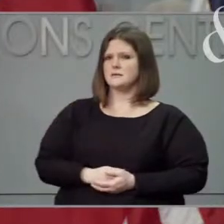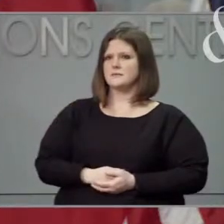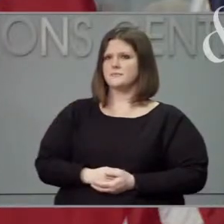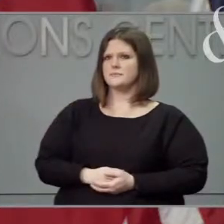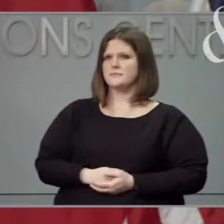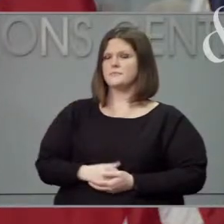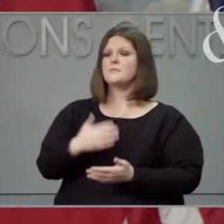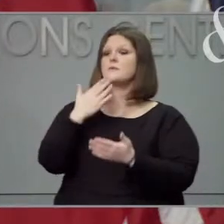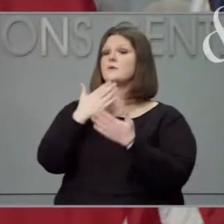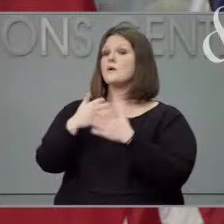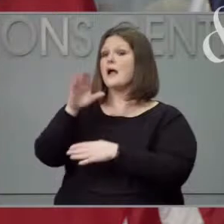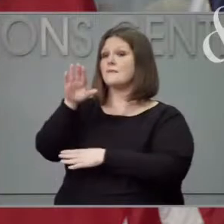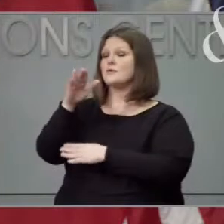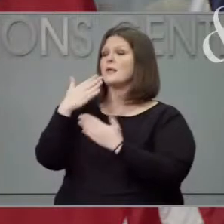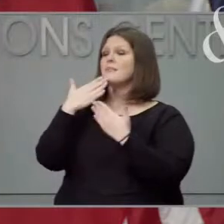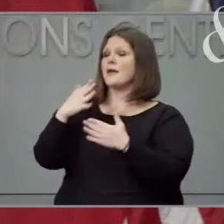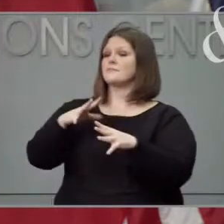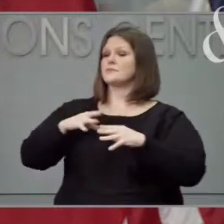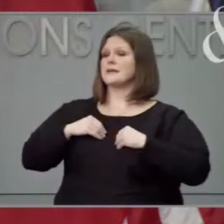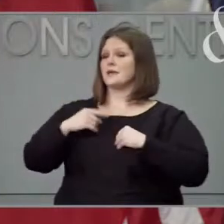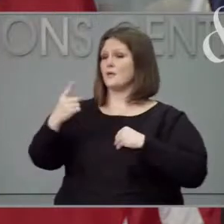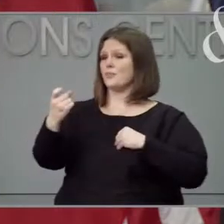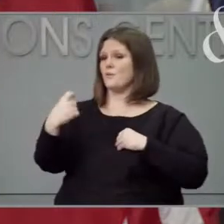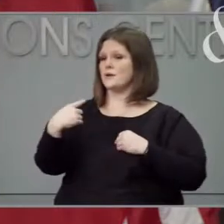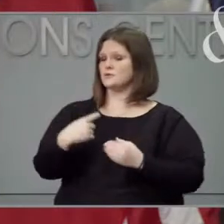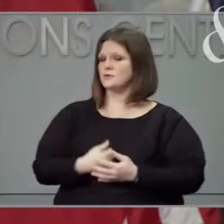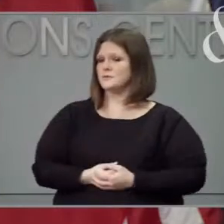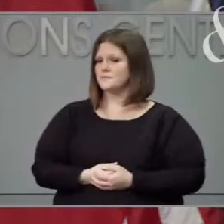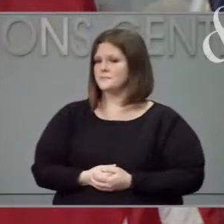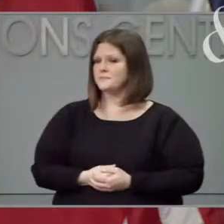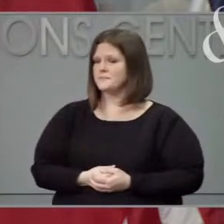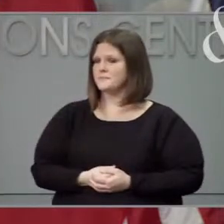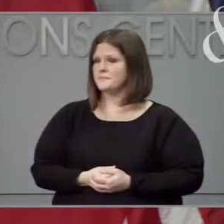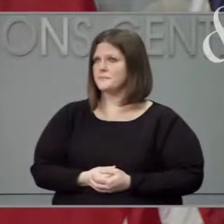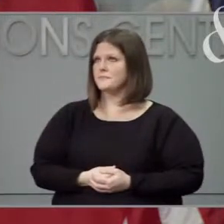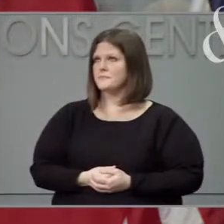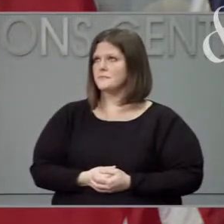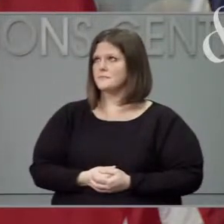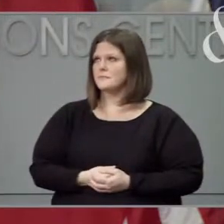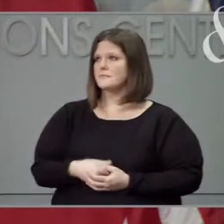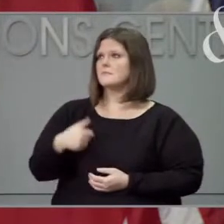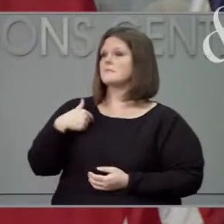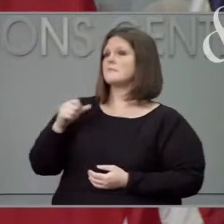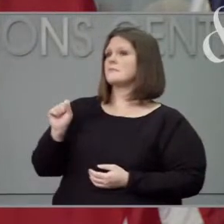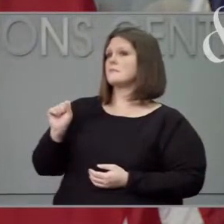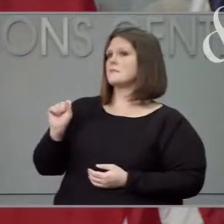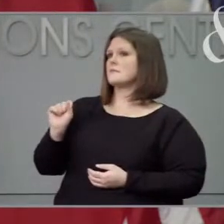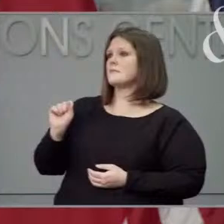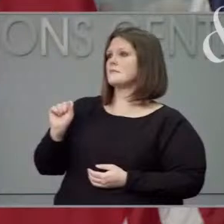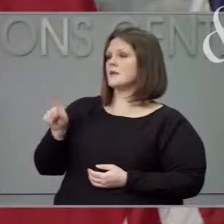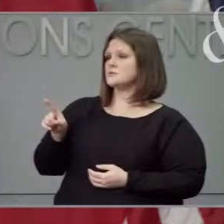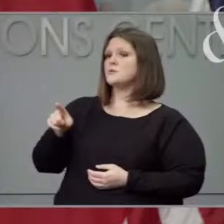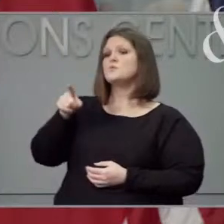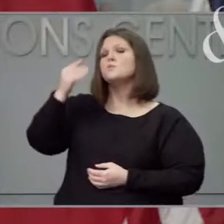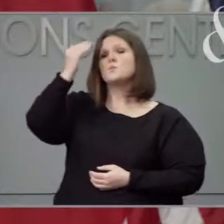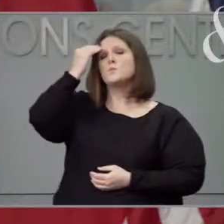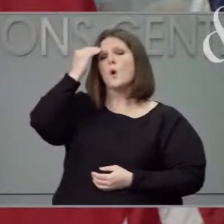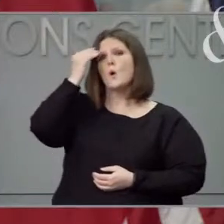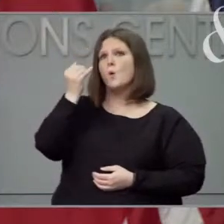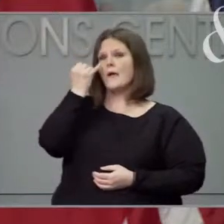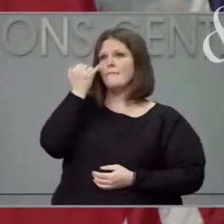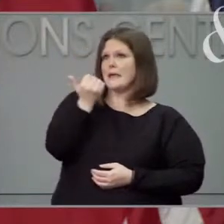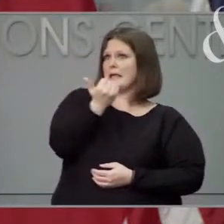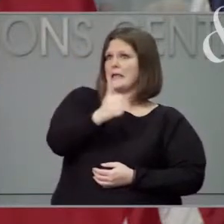Good afternoon, and thanks for taking our questions. At this point, do you know if any Democratic or